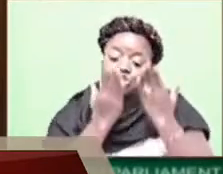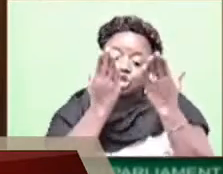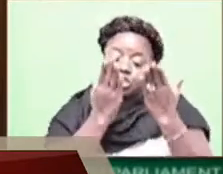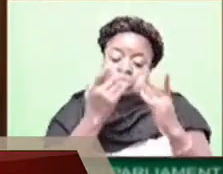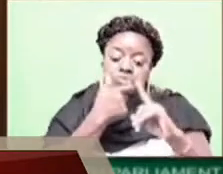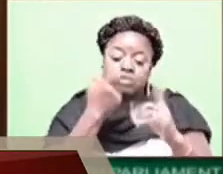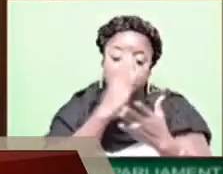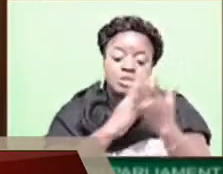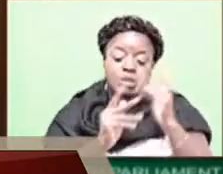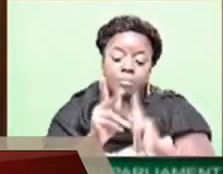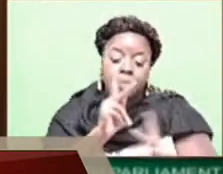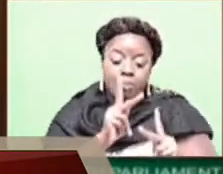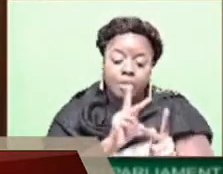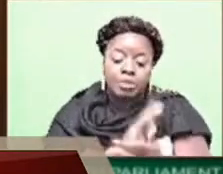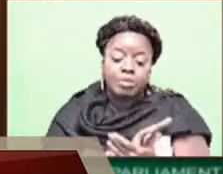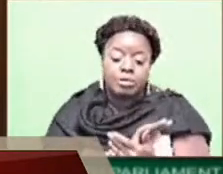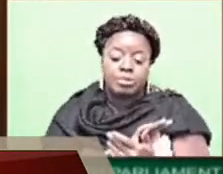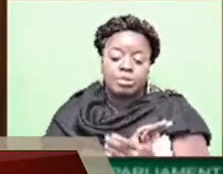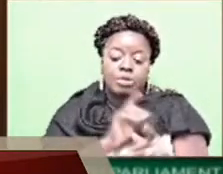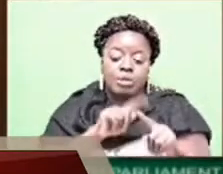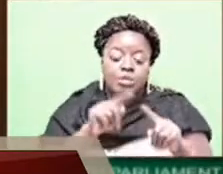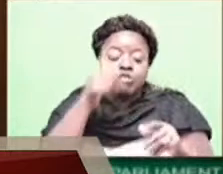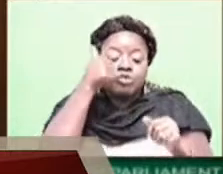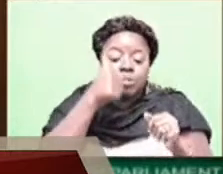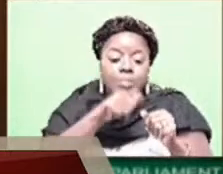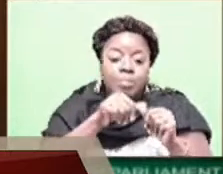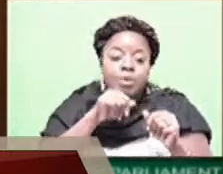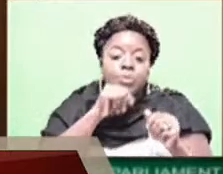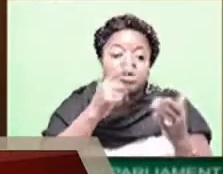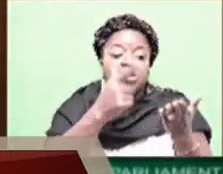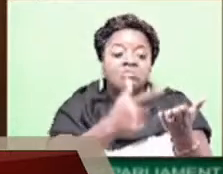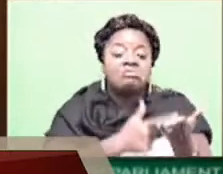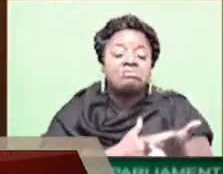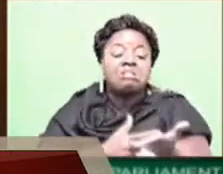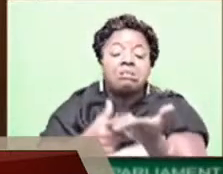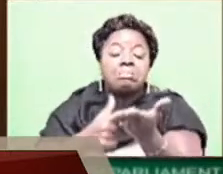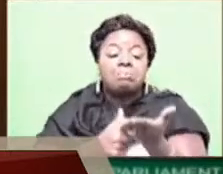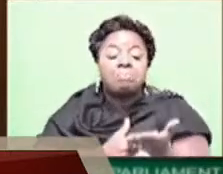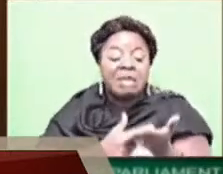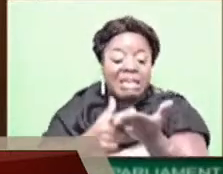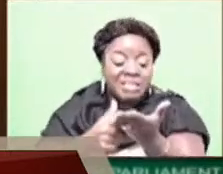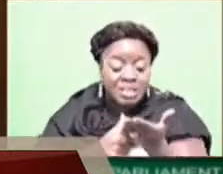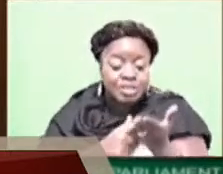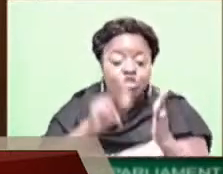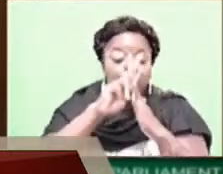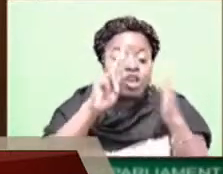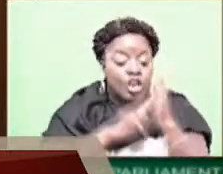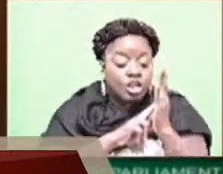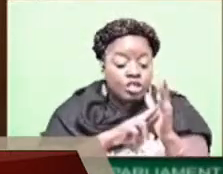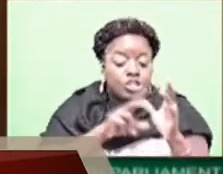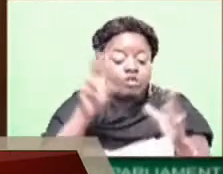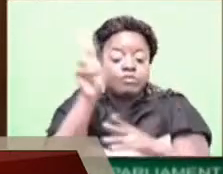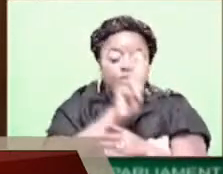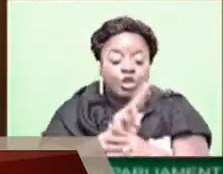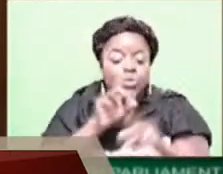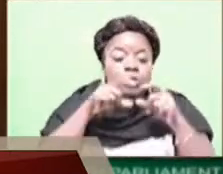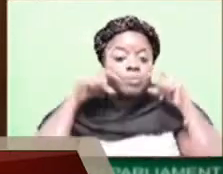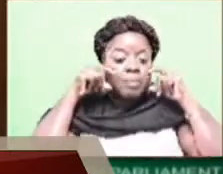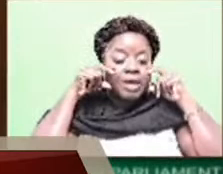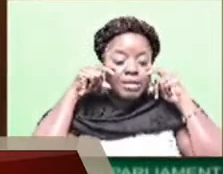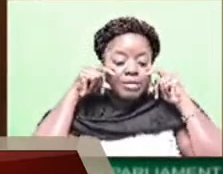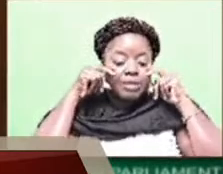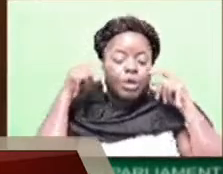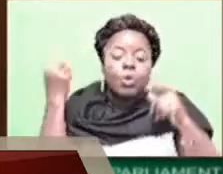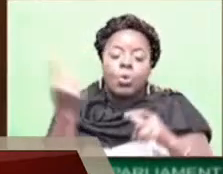we are not debating any regulation for mask wearing today. We are simply creating in the parent